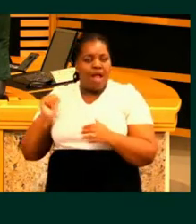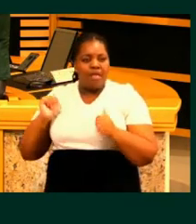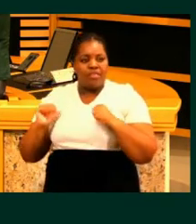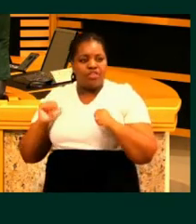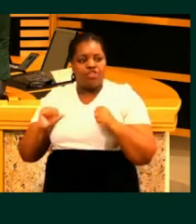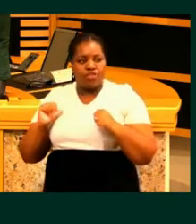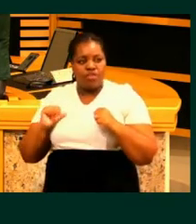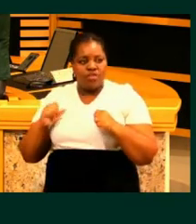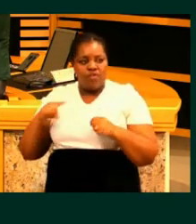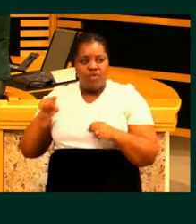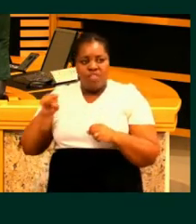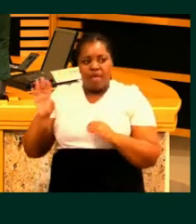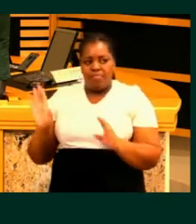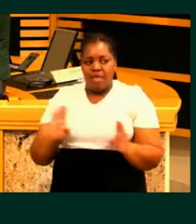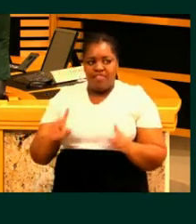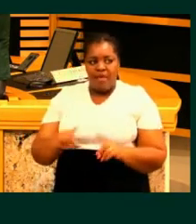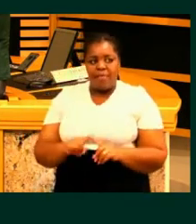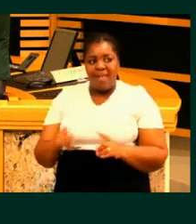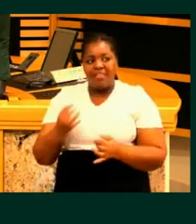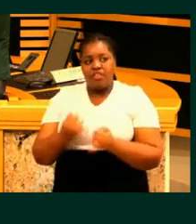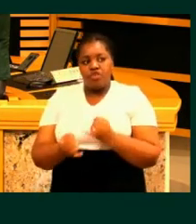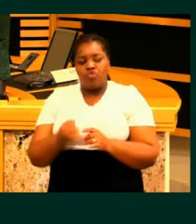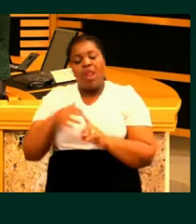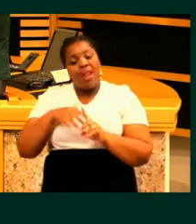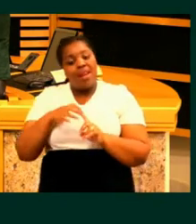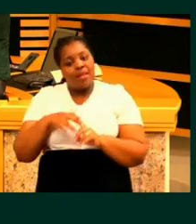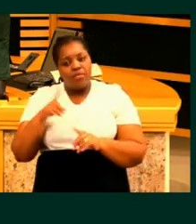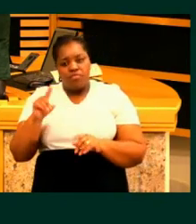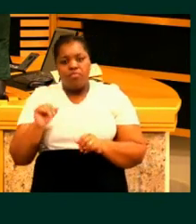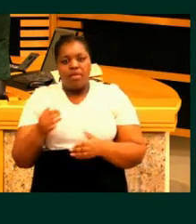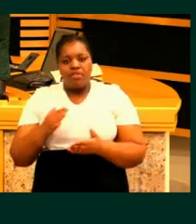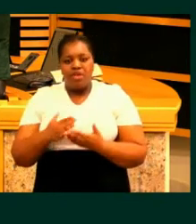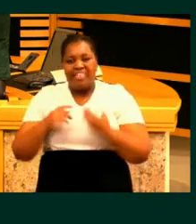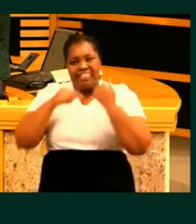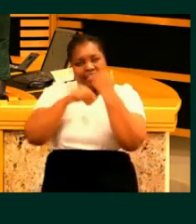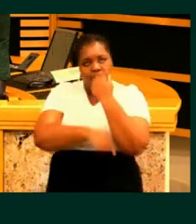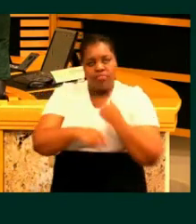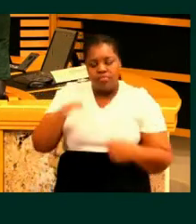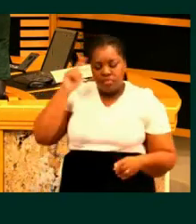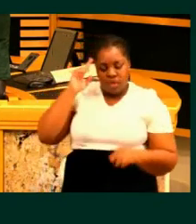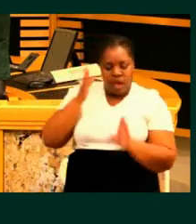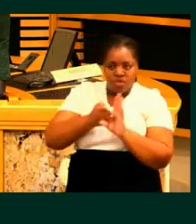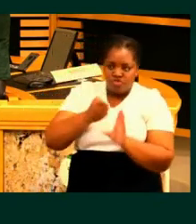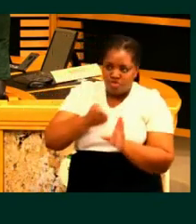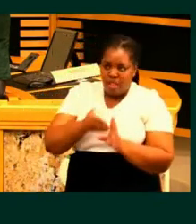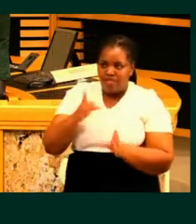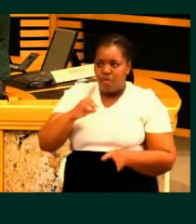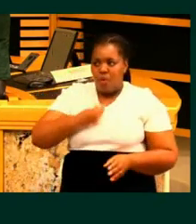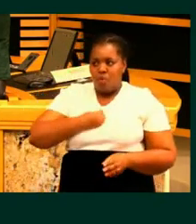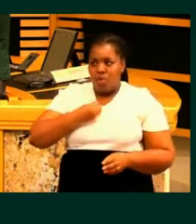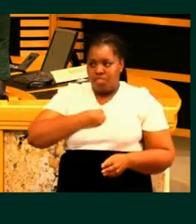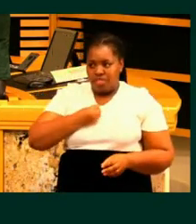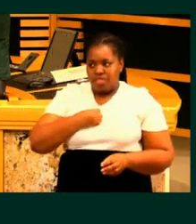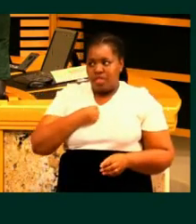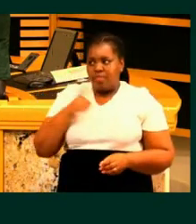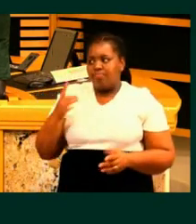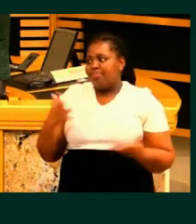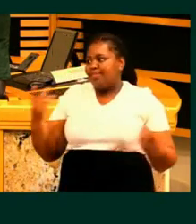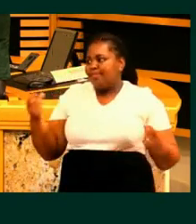adolescent Behavior but sexual harassment can inflict deep psychological damage on young people